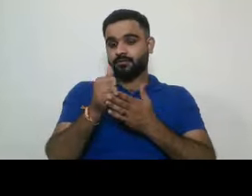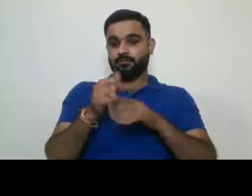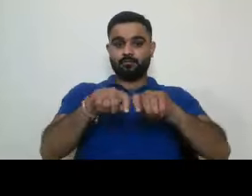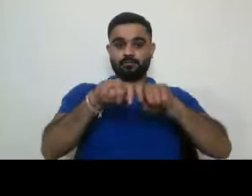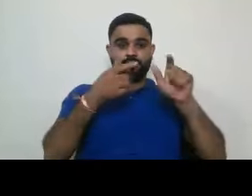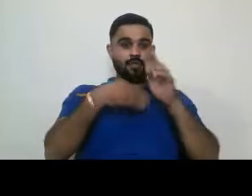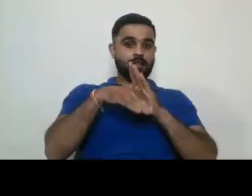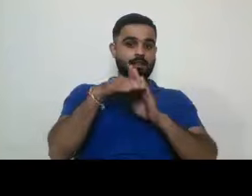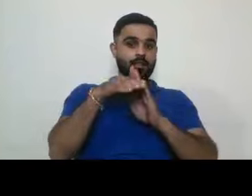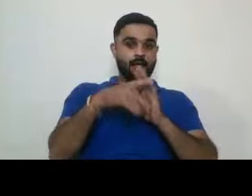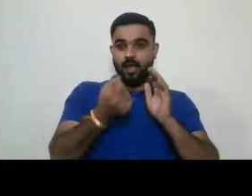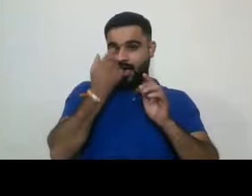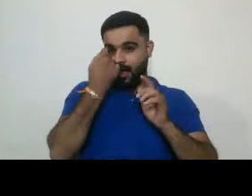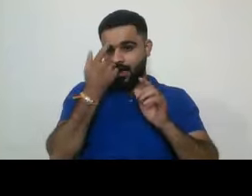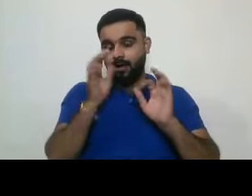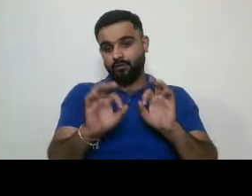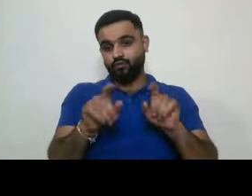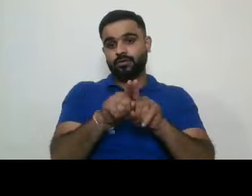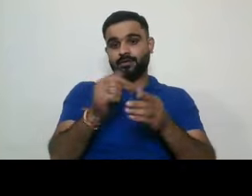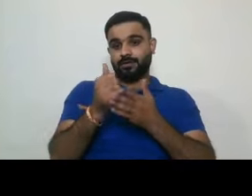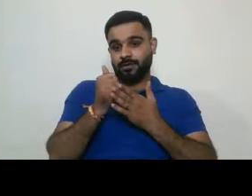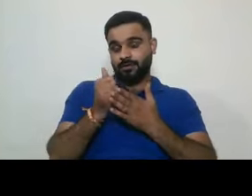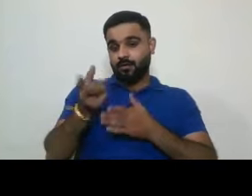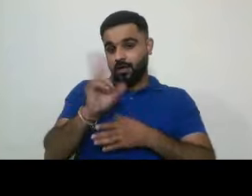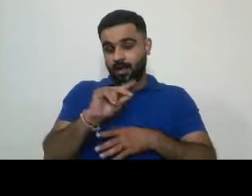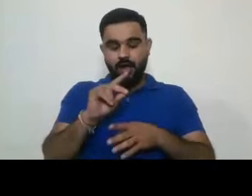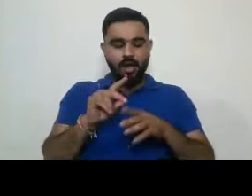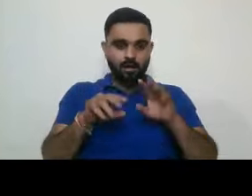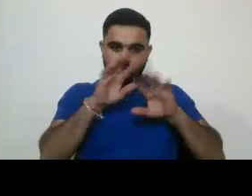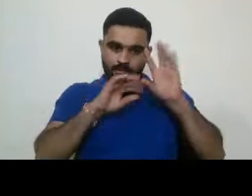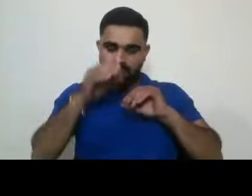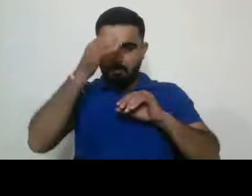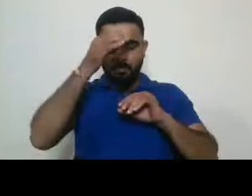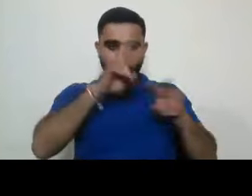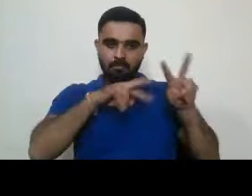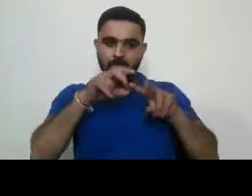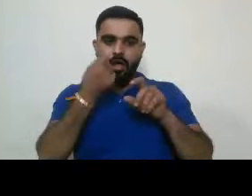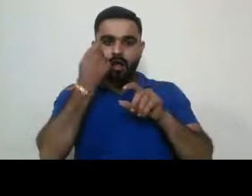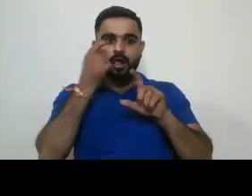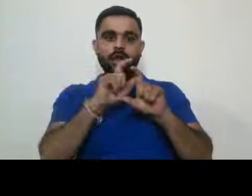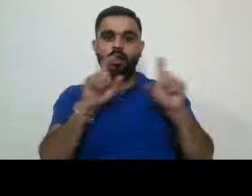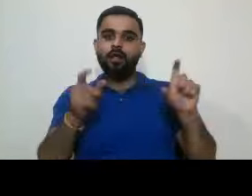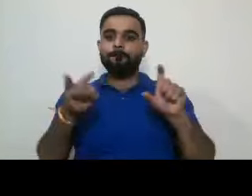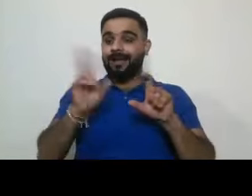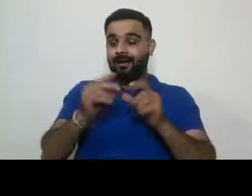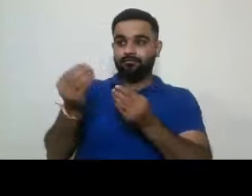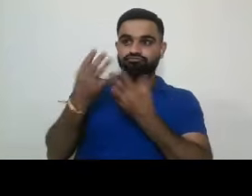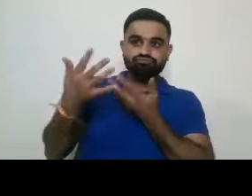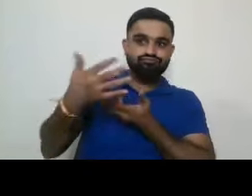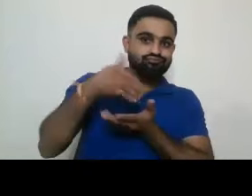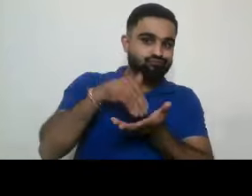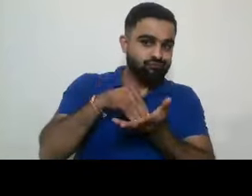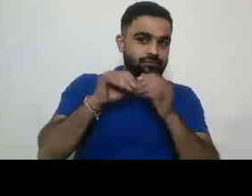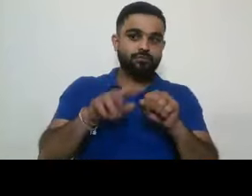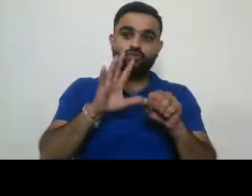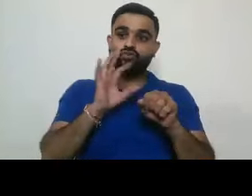errors or gap in understanding is. It helps in reinforcement of concepts. It helps in retaining information, and it is a